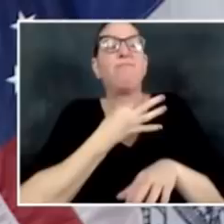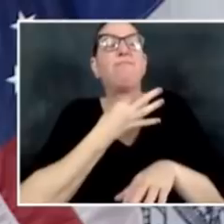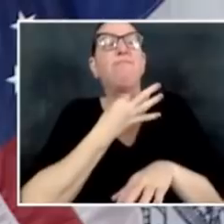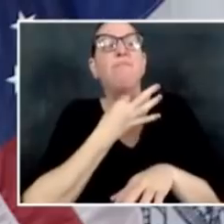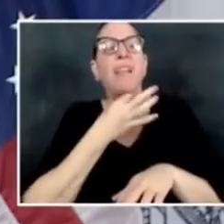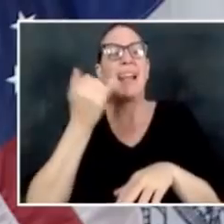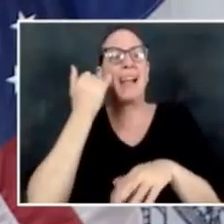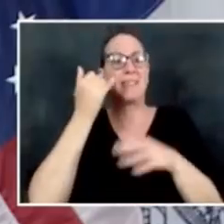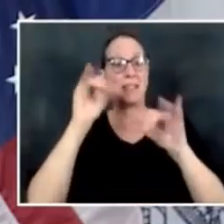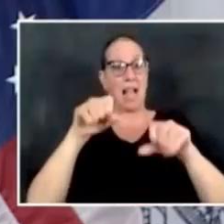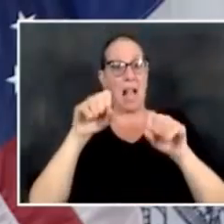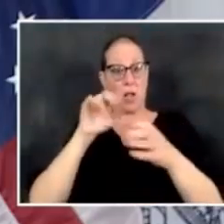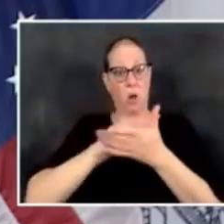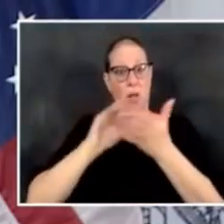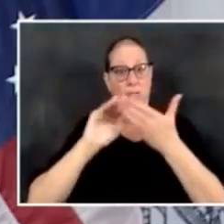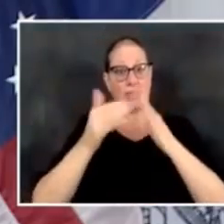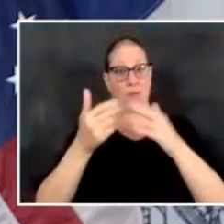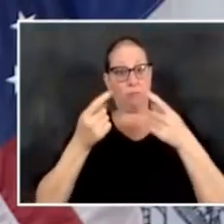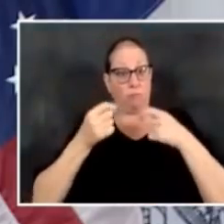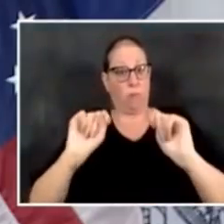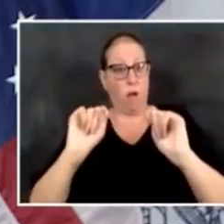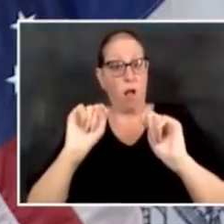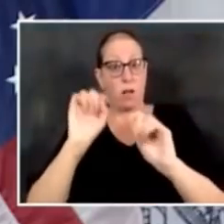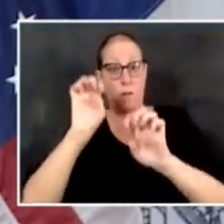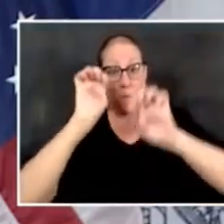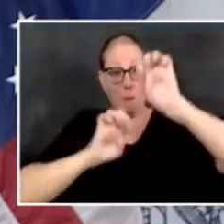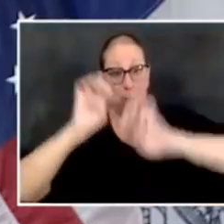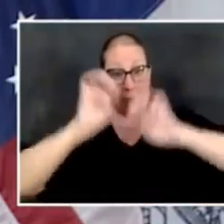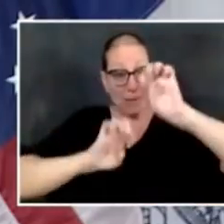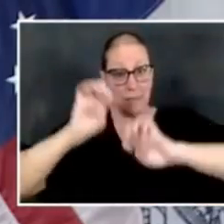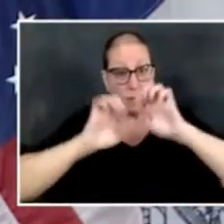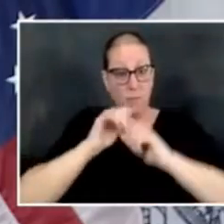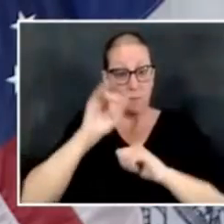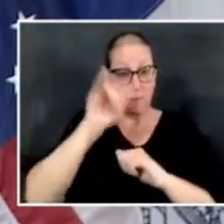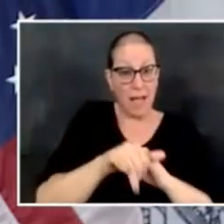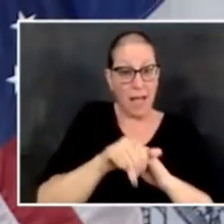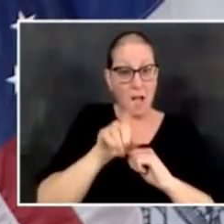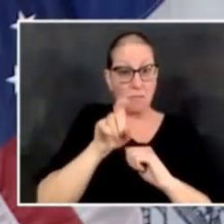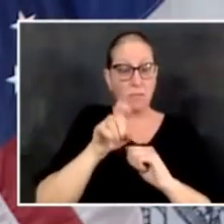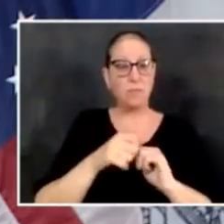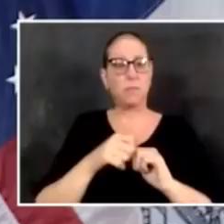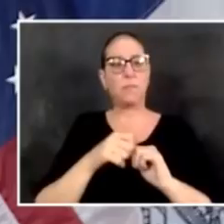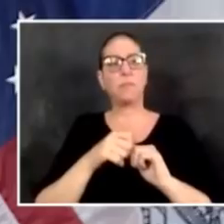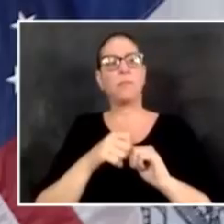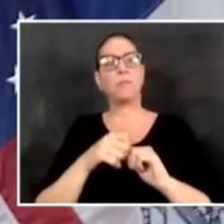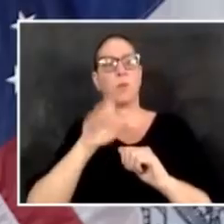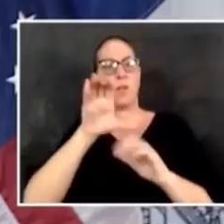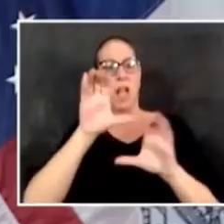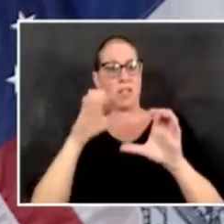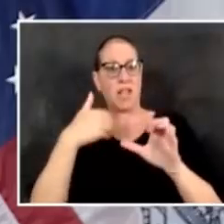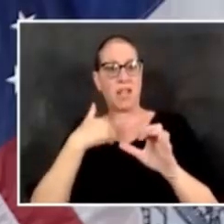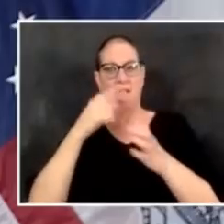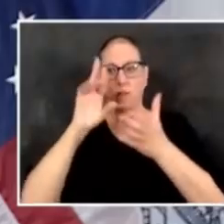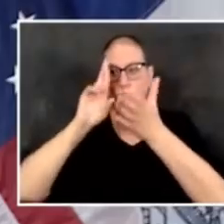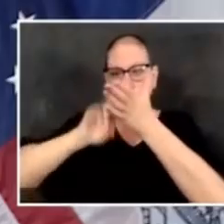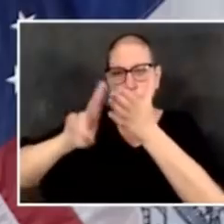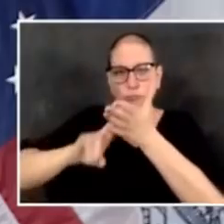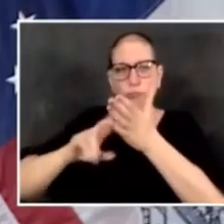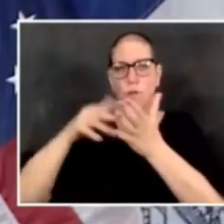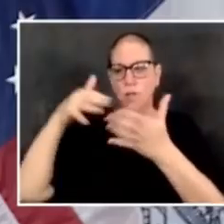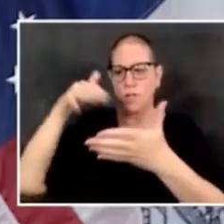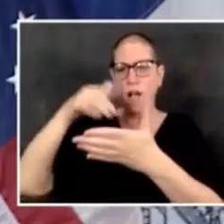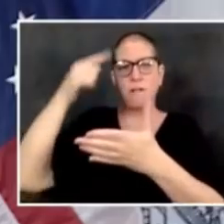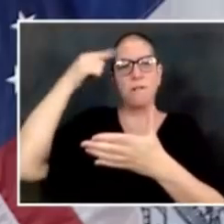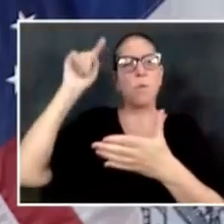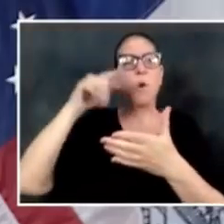virus, has there been any study or look at immunosuppressant drugs and the role they play or possible role they could play in